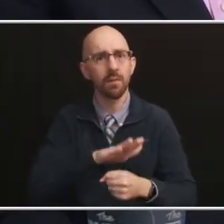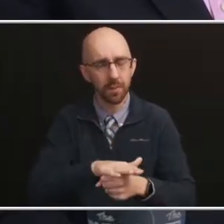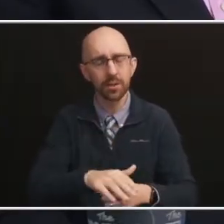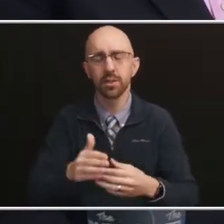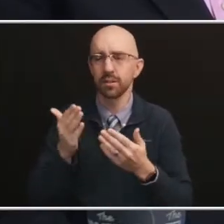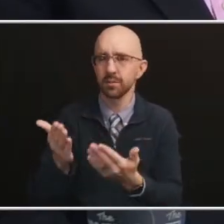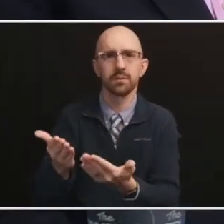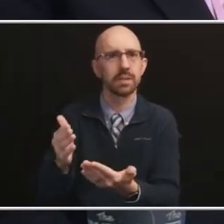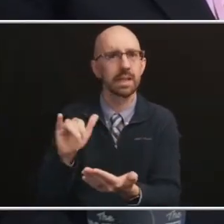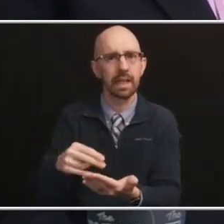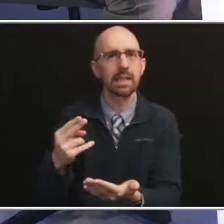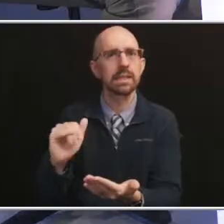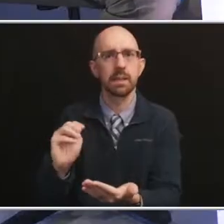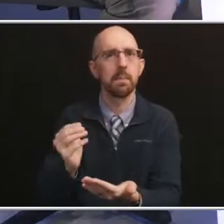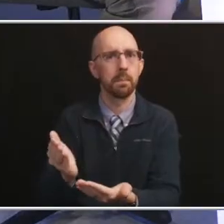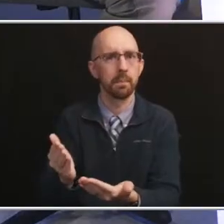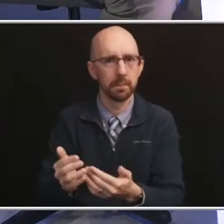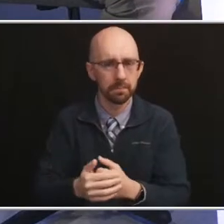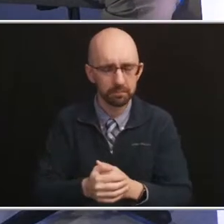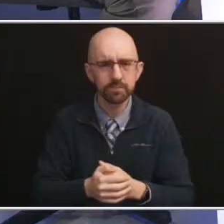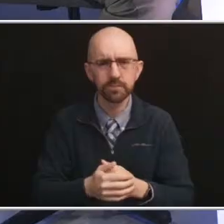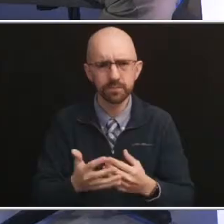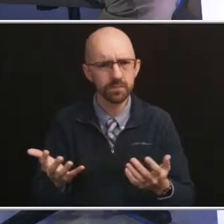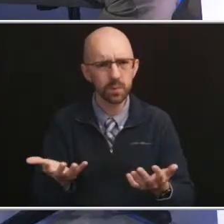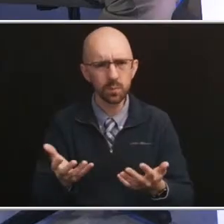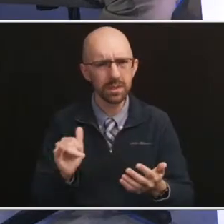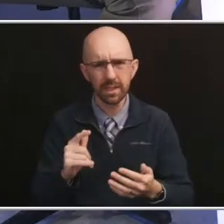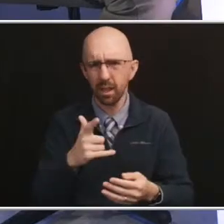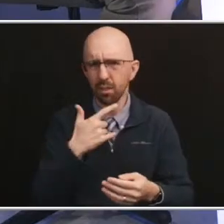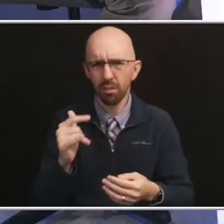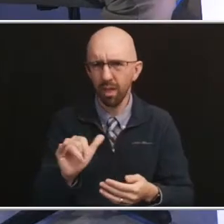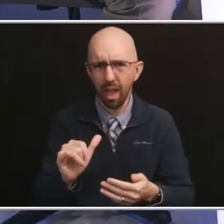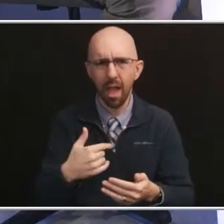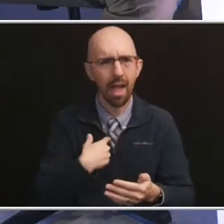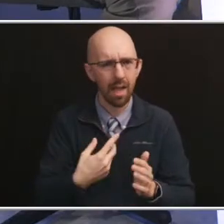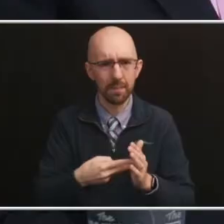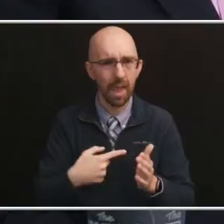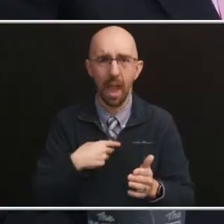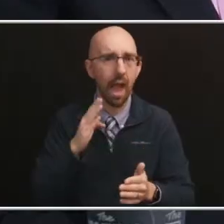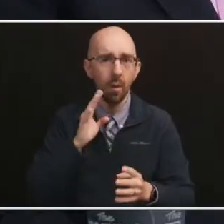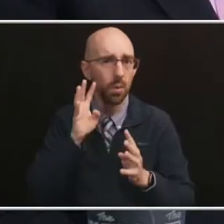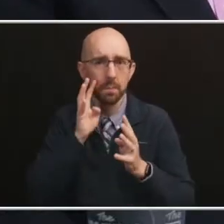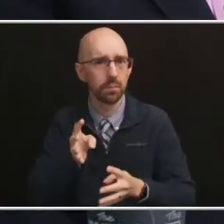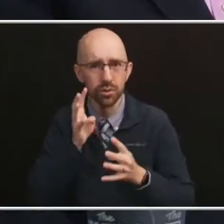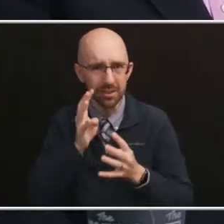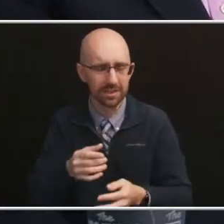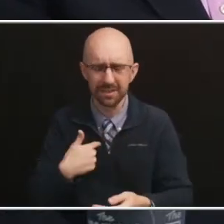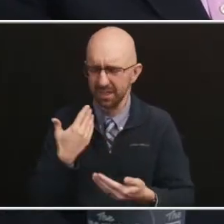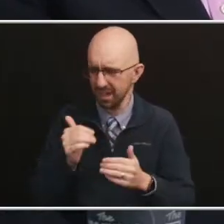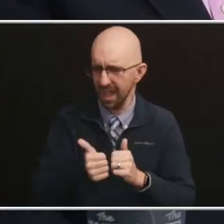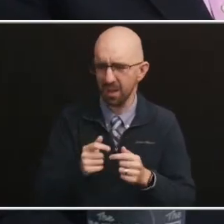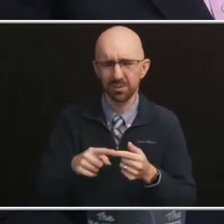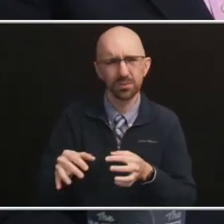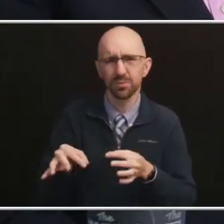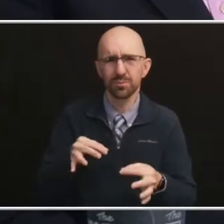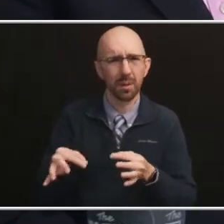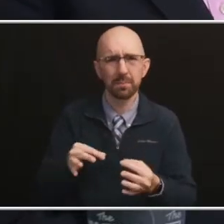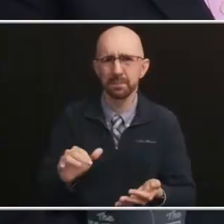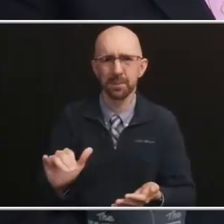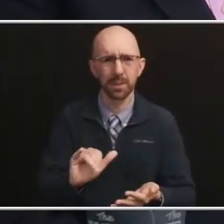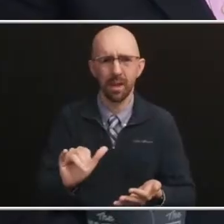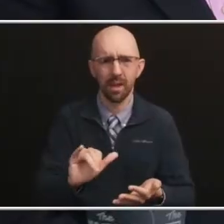yeah. What did that look like? I mean, I would have burst into I don't tears, even know how to strapped to the ground. describe it, Yeah. except that